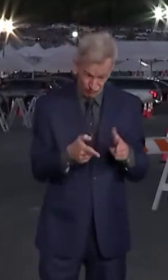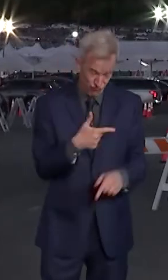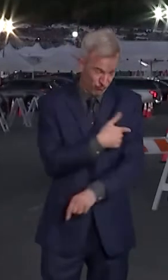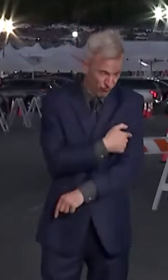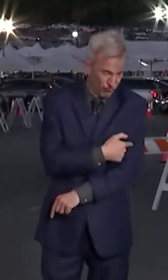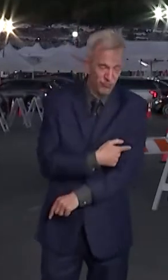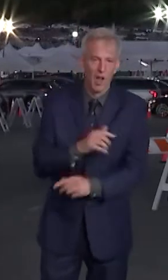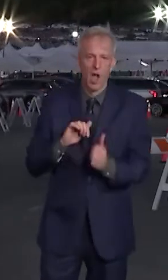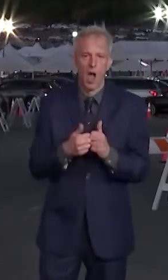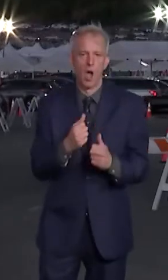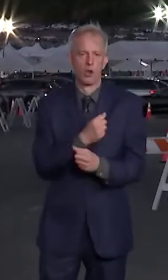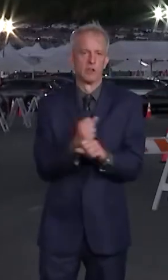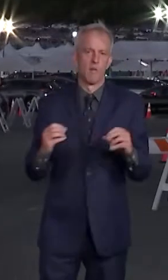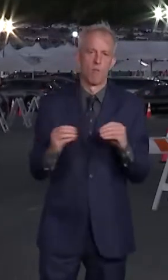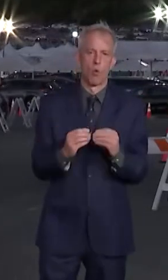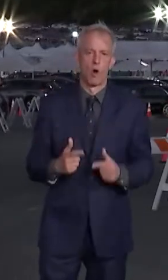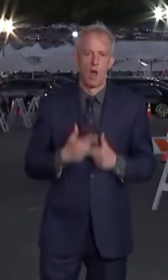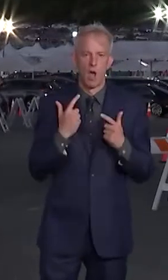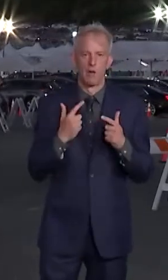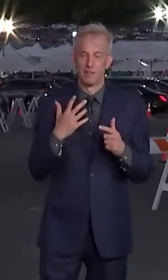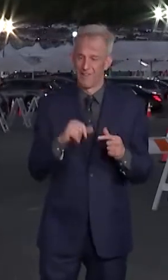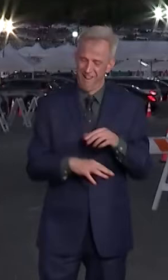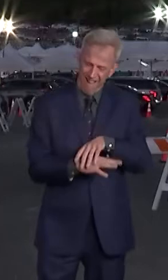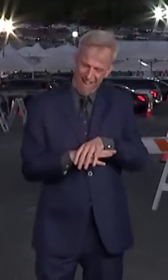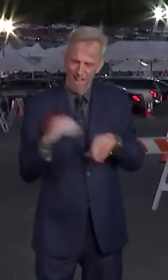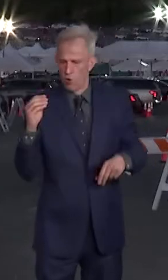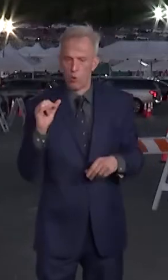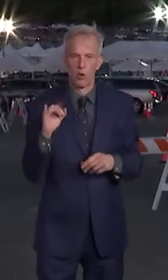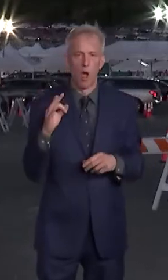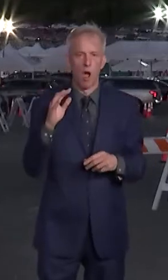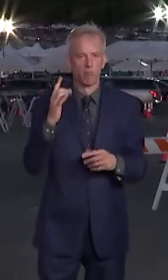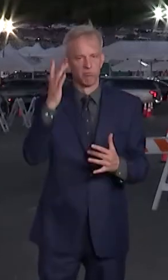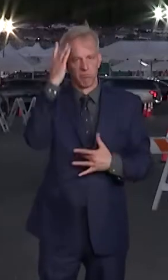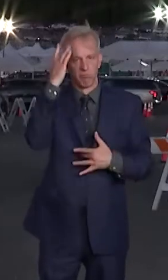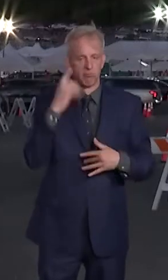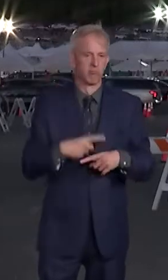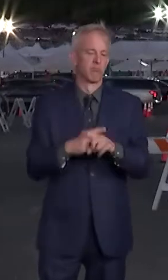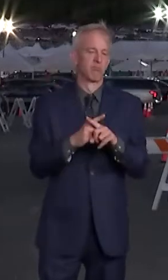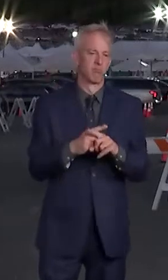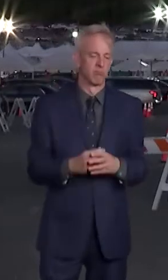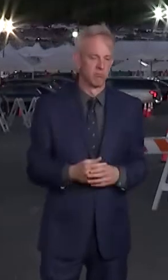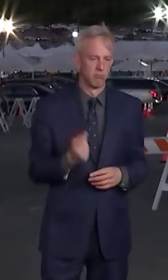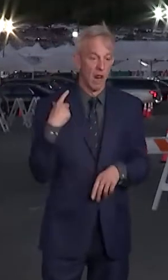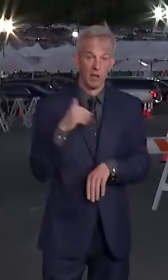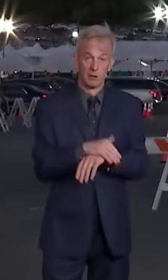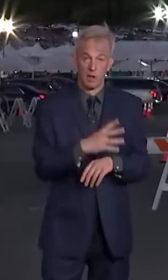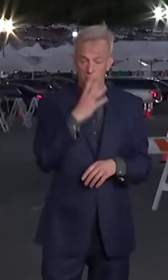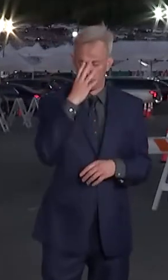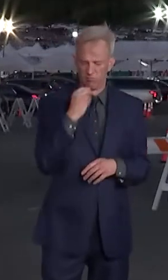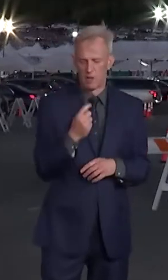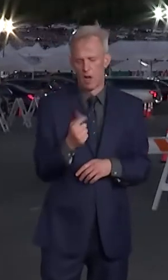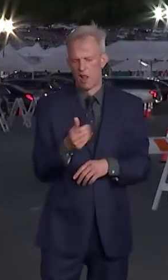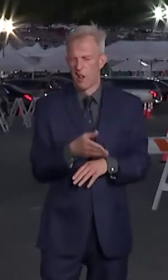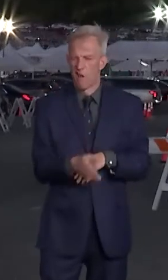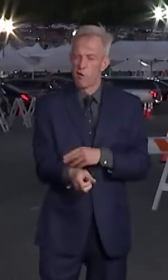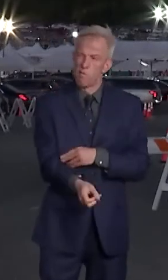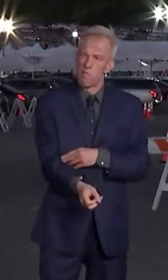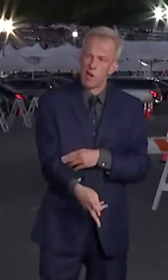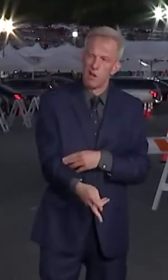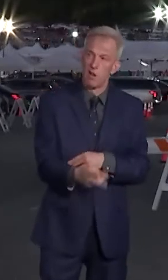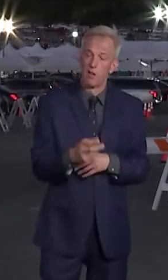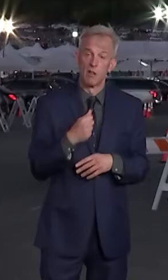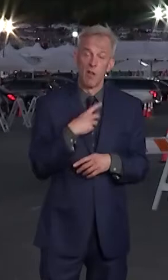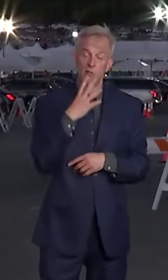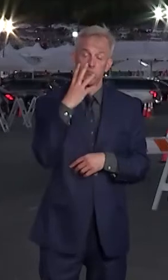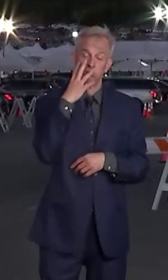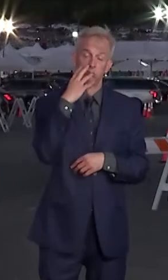lives. Every time, as I went home last night and fell asleep a little bit after midnight, I was picturing as I fell asleep each